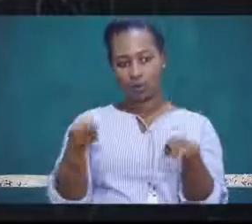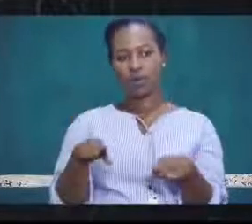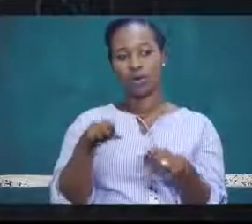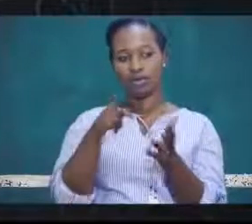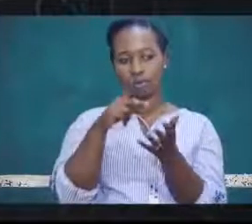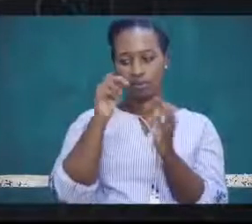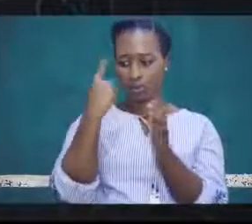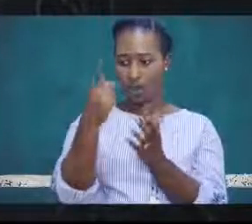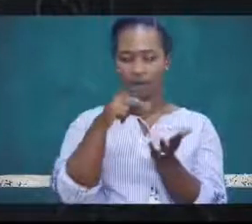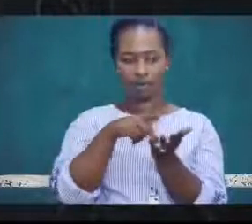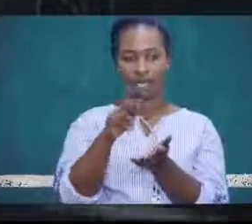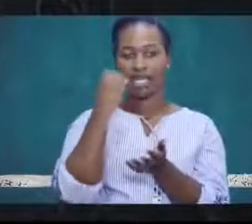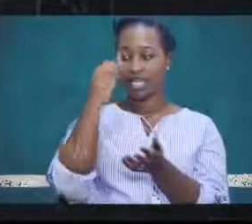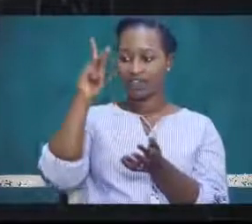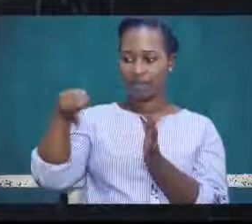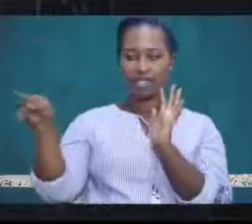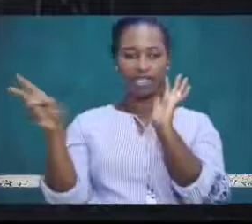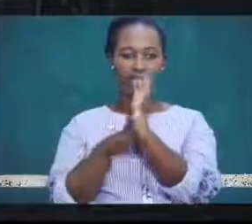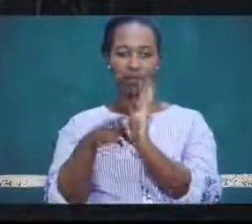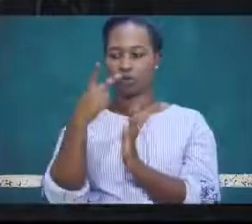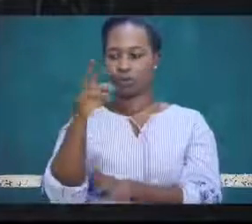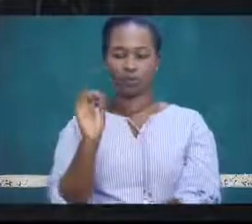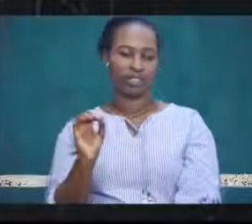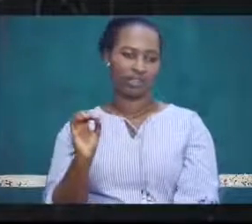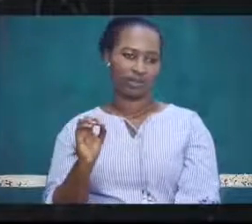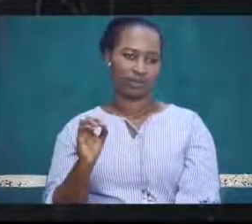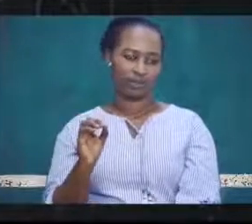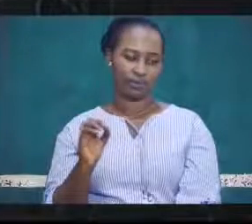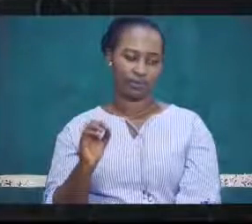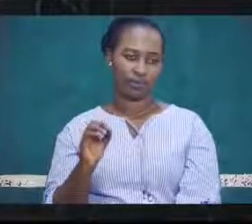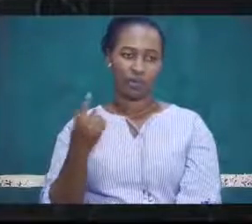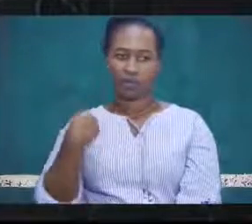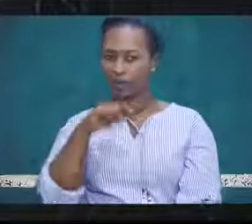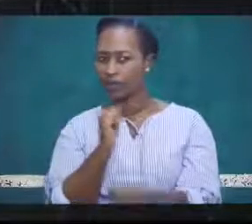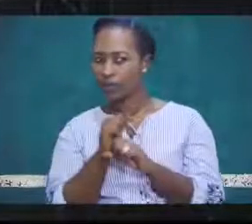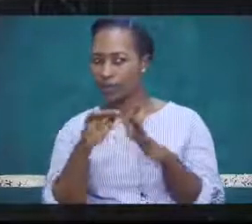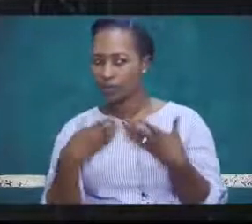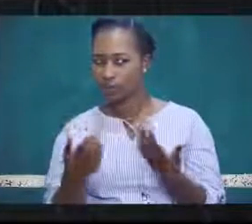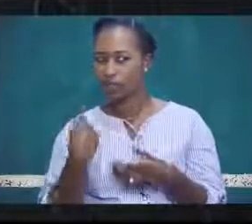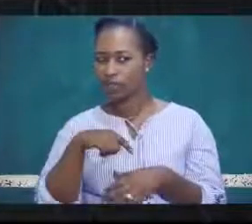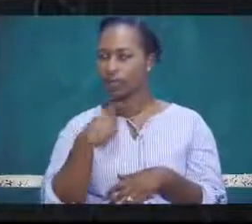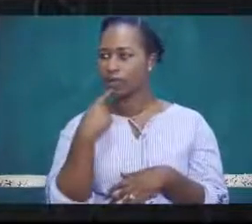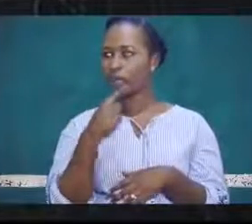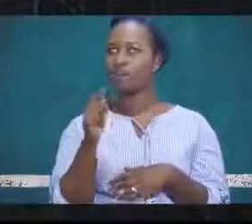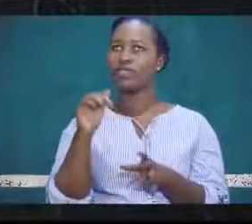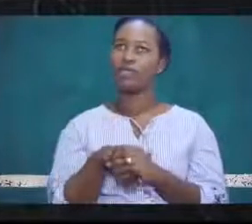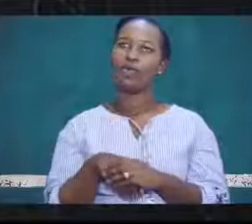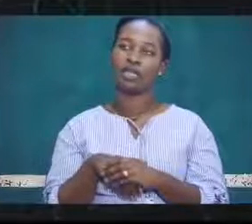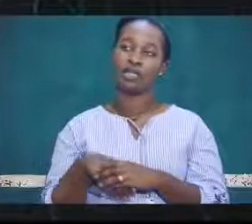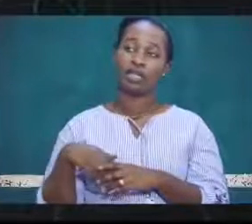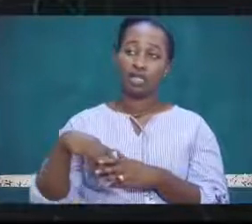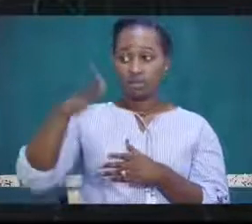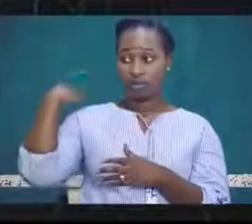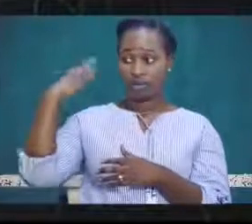buy if price was 20 Rwandan francs. So how do you go about this? We talked about this in the